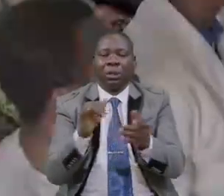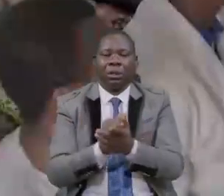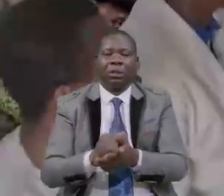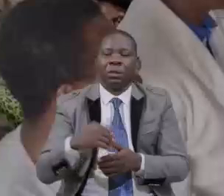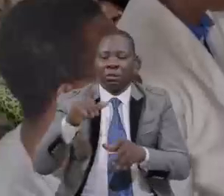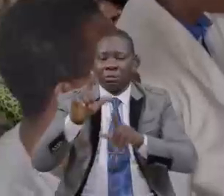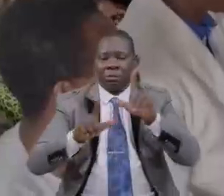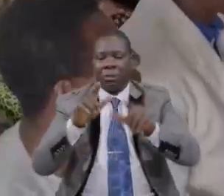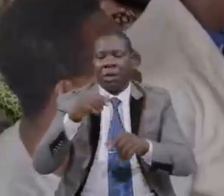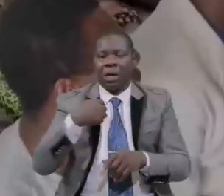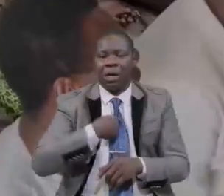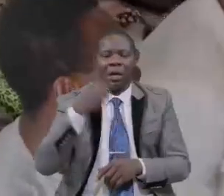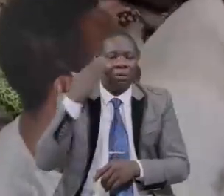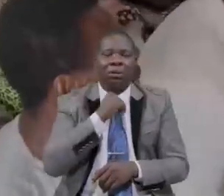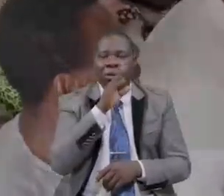that.